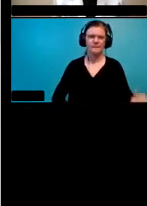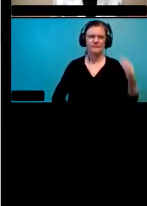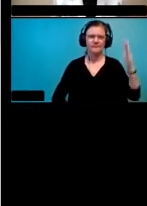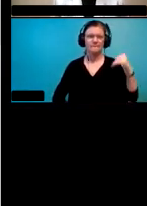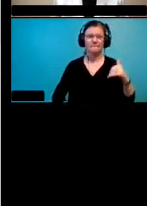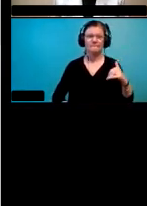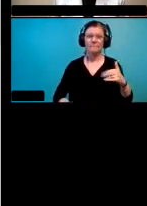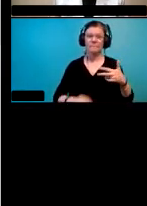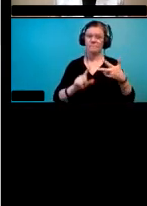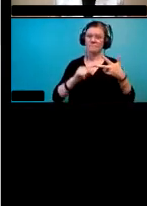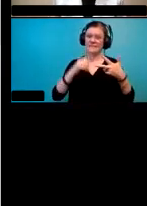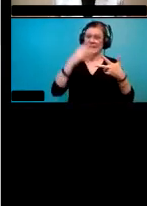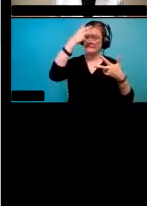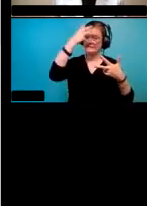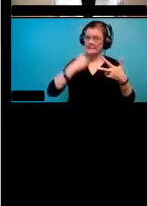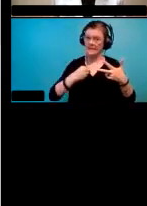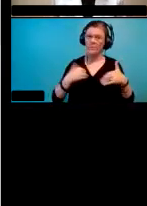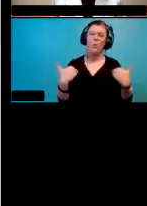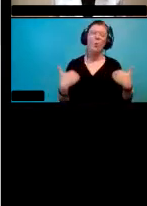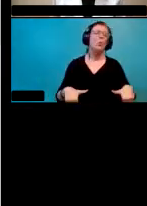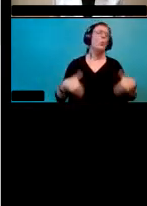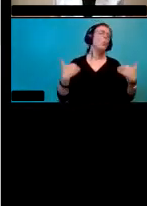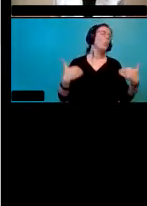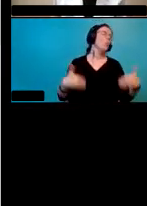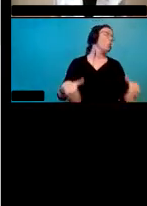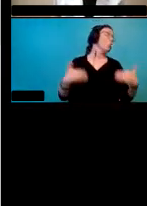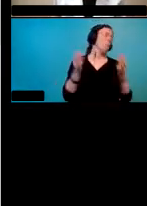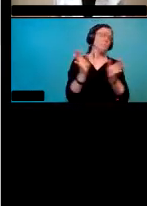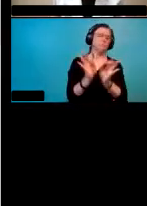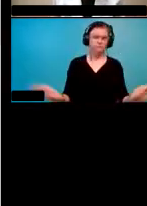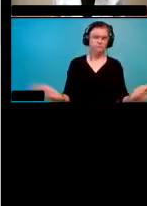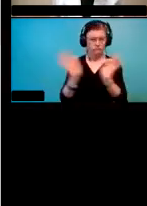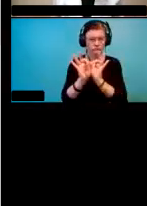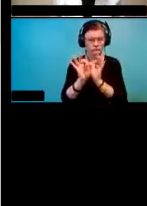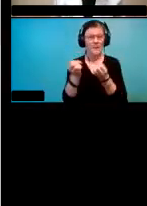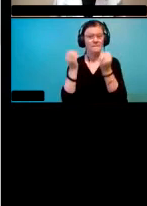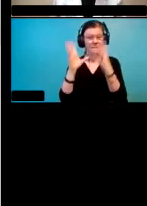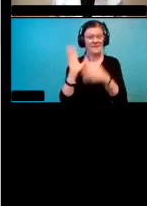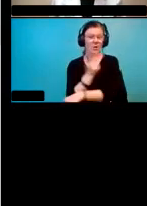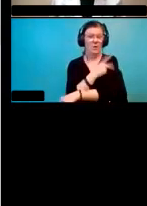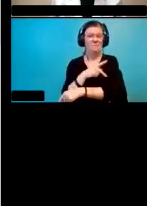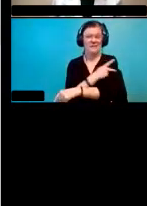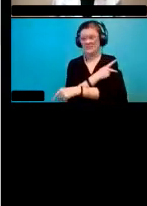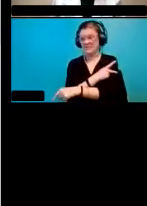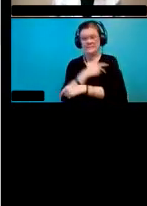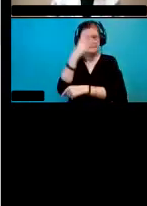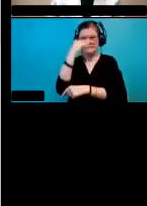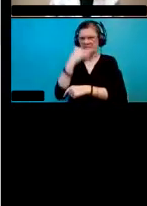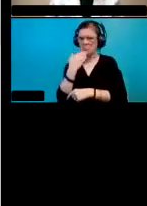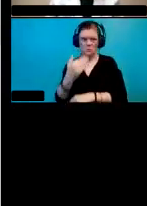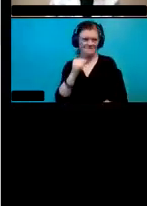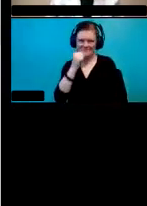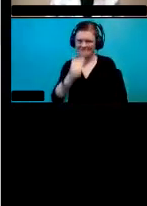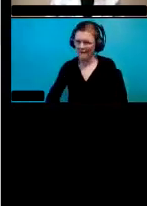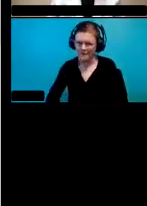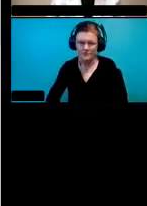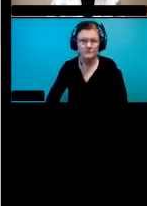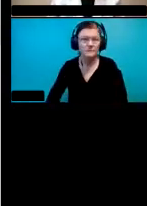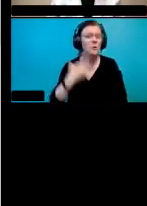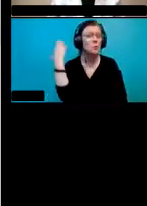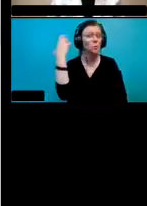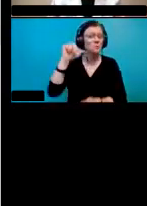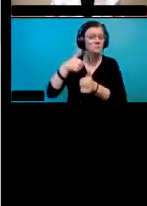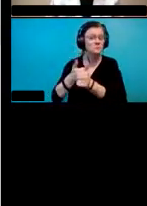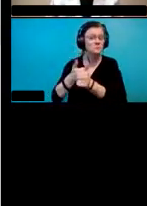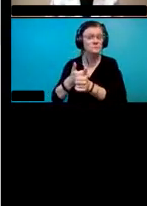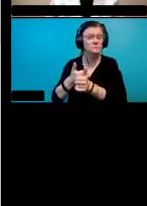Sleep is another big issue. Most of my patients have trouble with sleep. Part of that can be due to